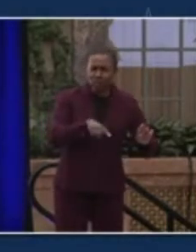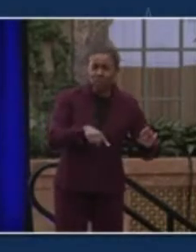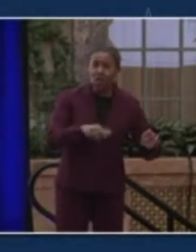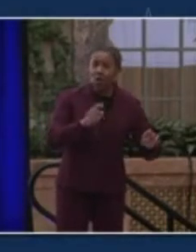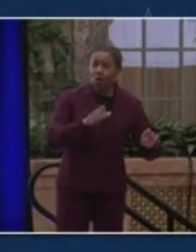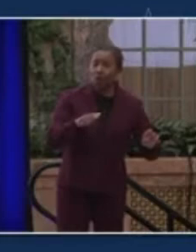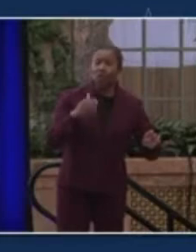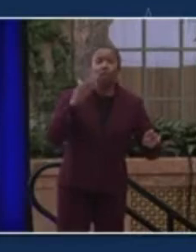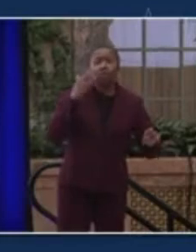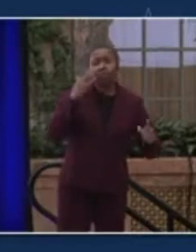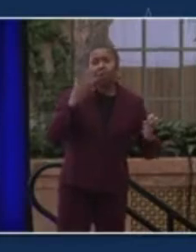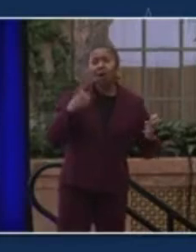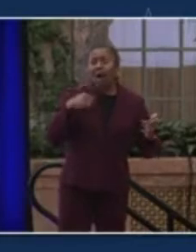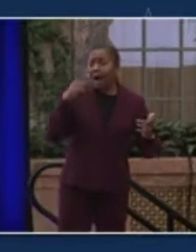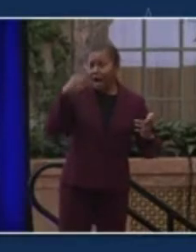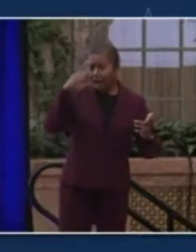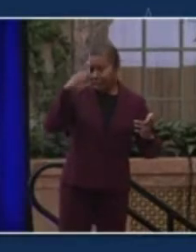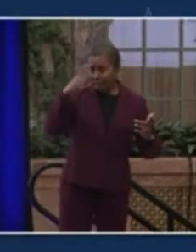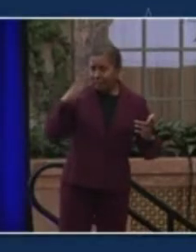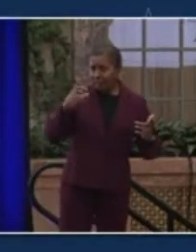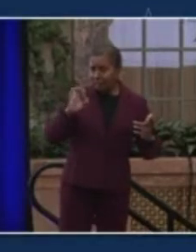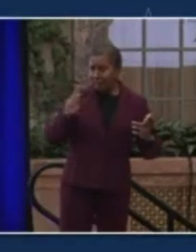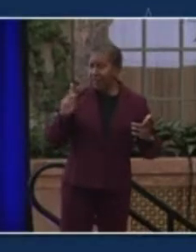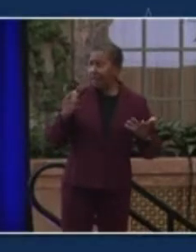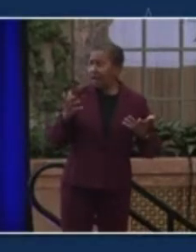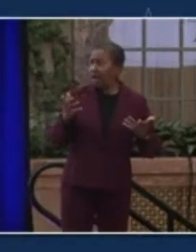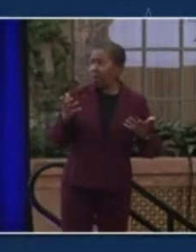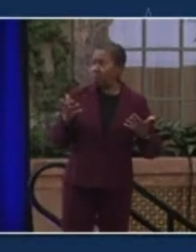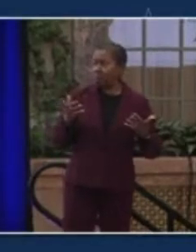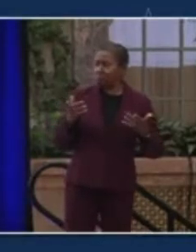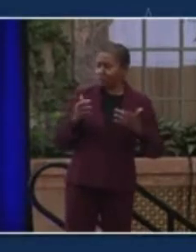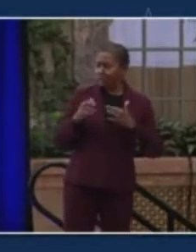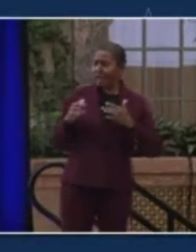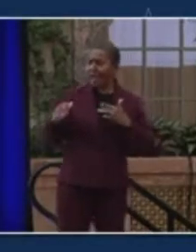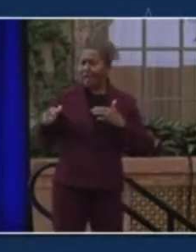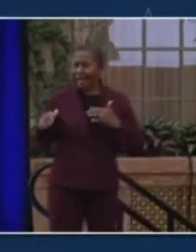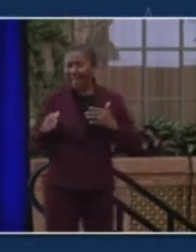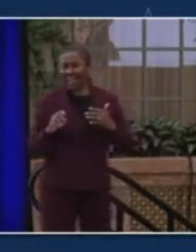you know, I think blah, blah, blah.